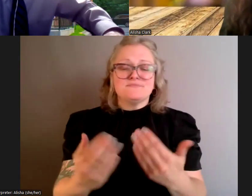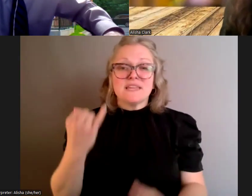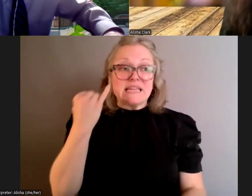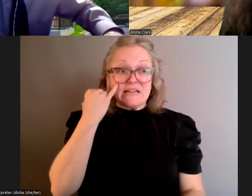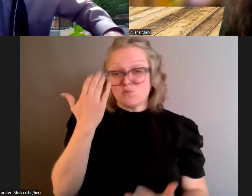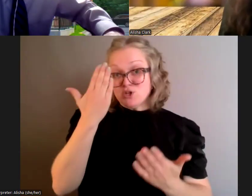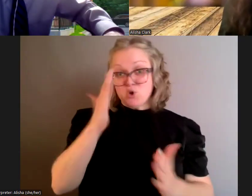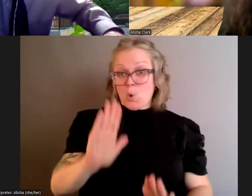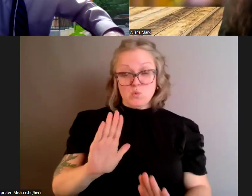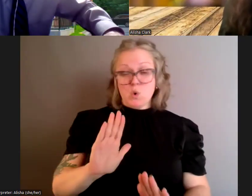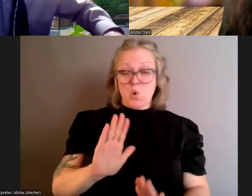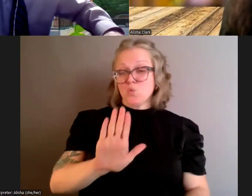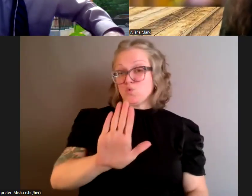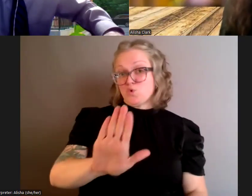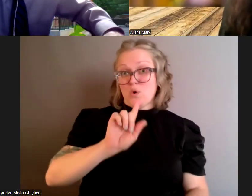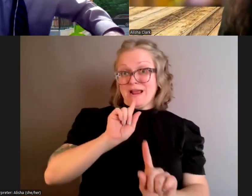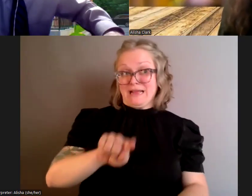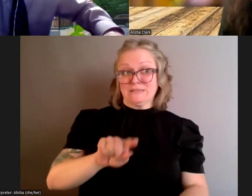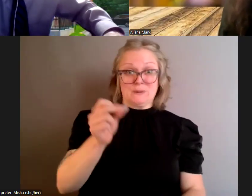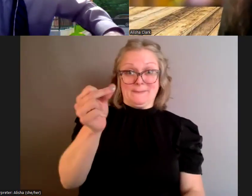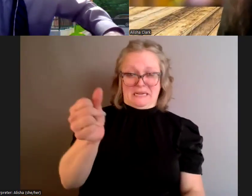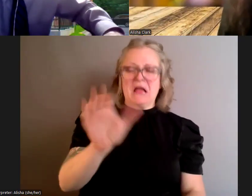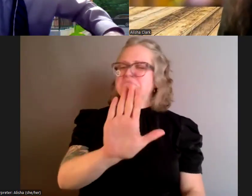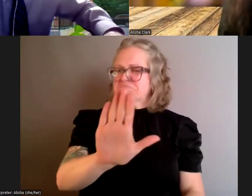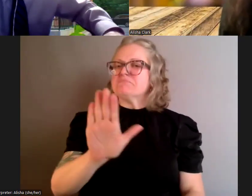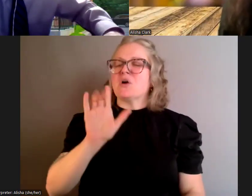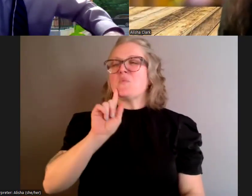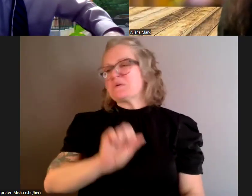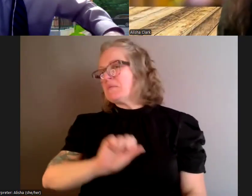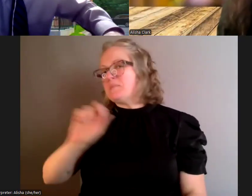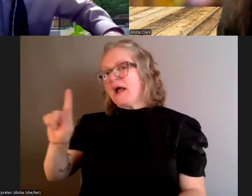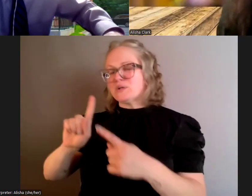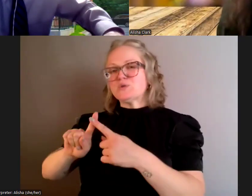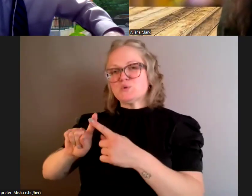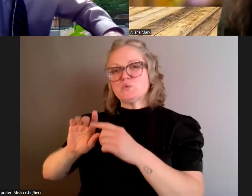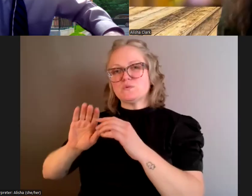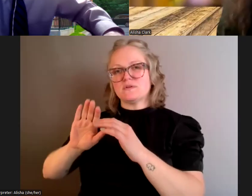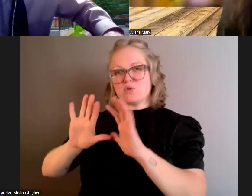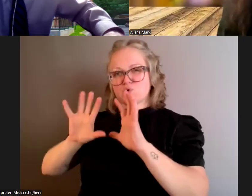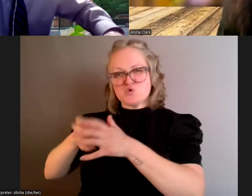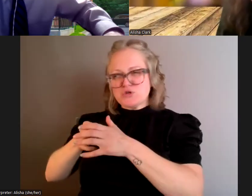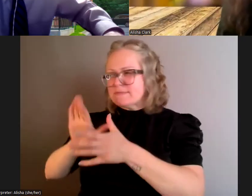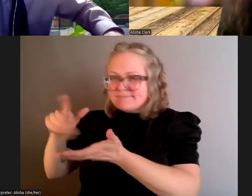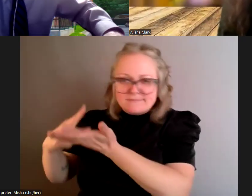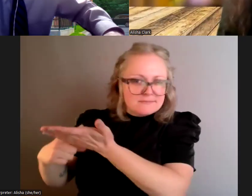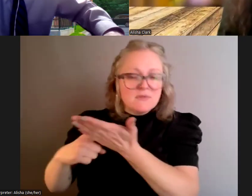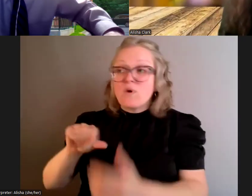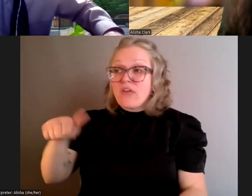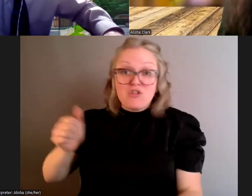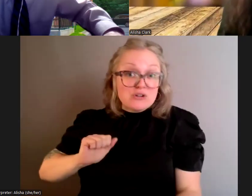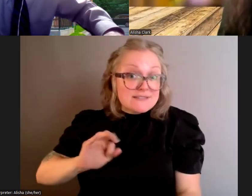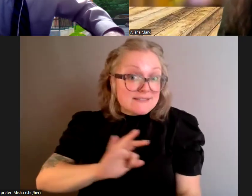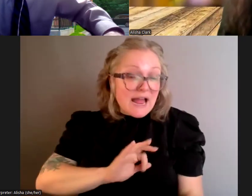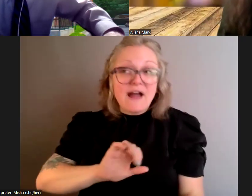not know the question right off. We can take it back. We can get internally with other staff, with our